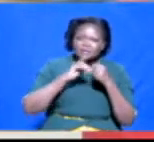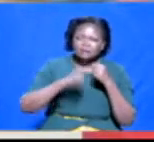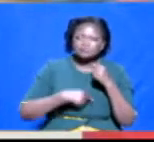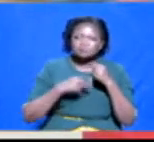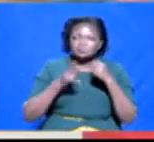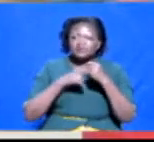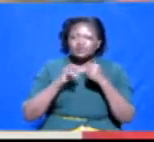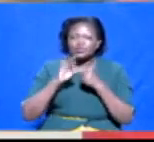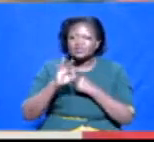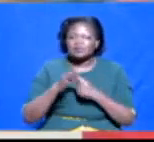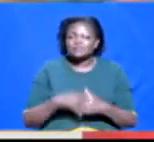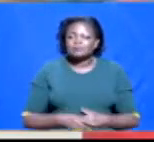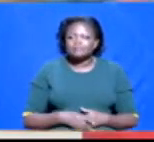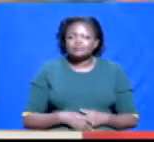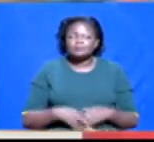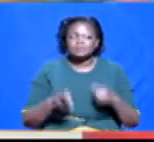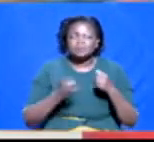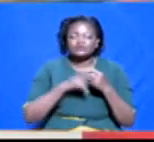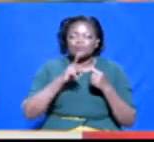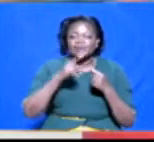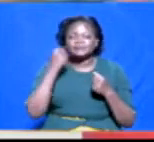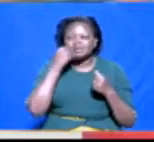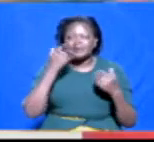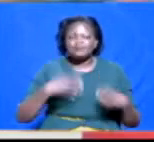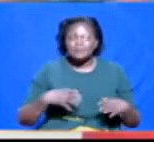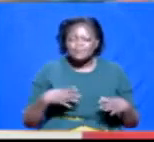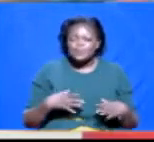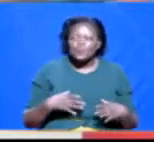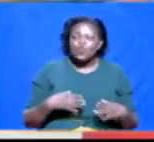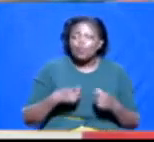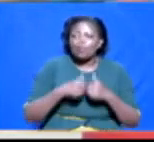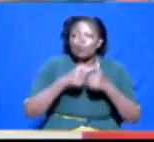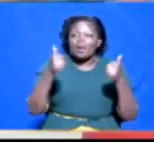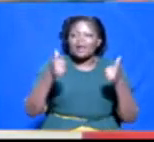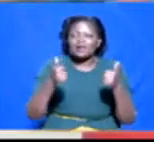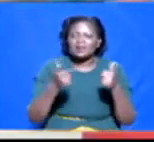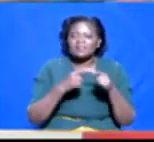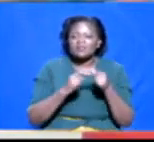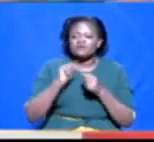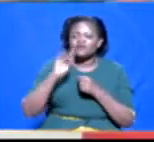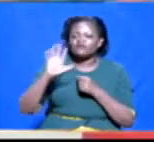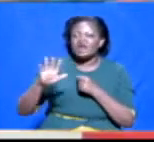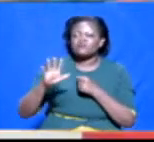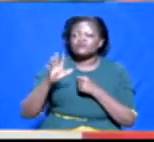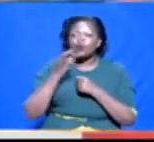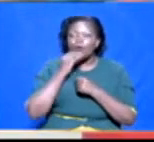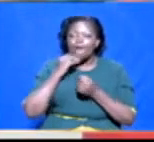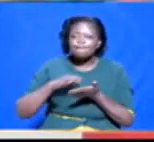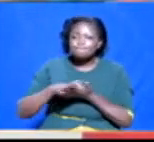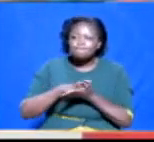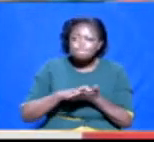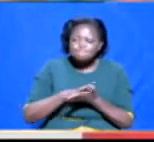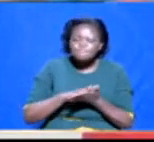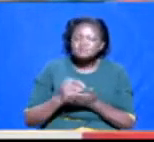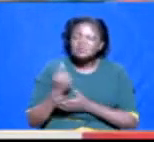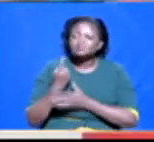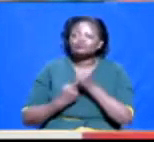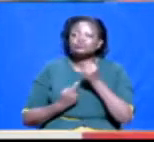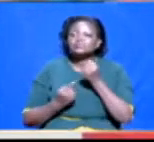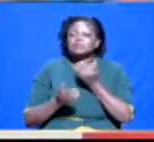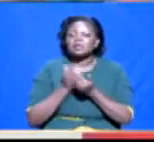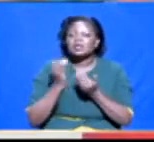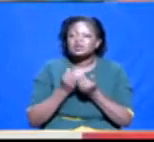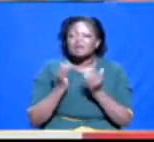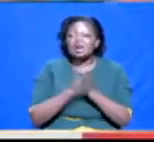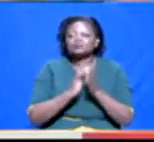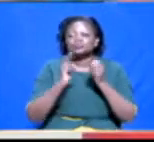189,703. 71 patients have recovered from the disease, with 45 from home-based and isolation care, while